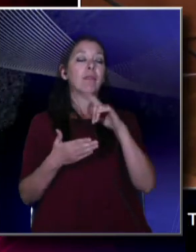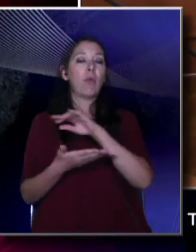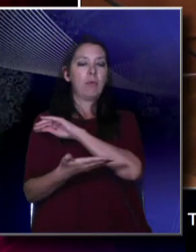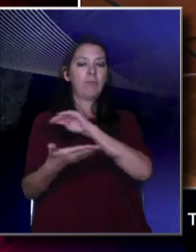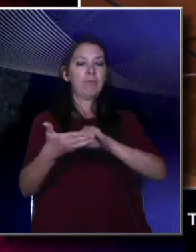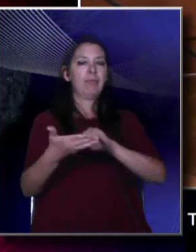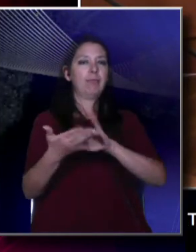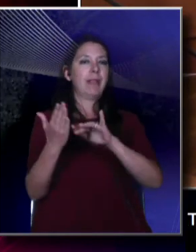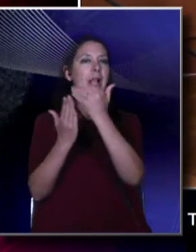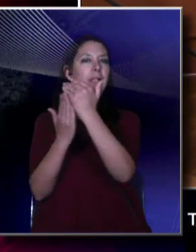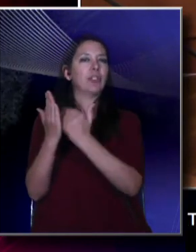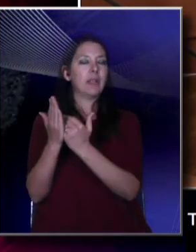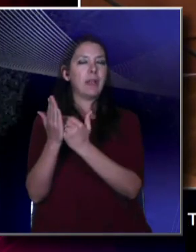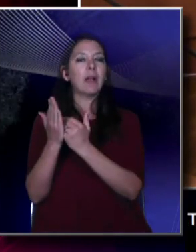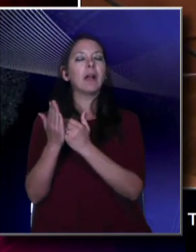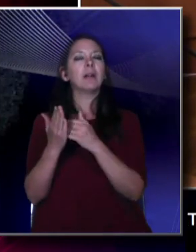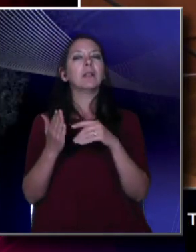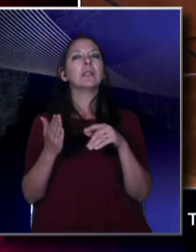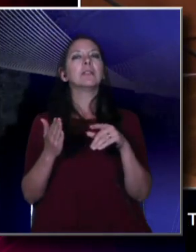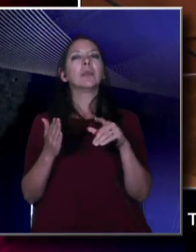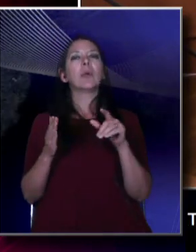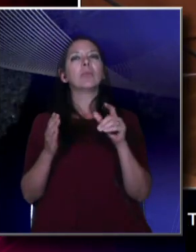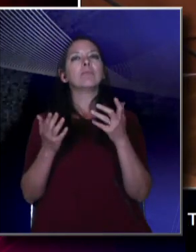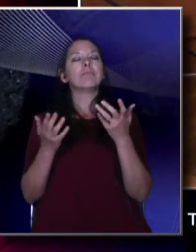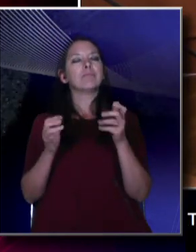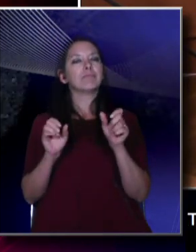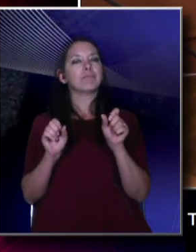be looked at in a